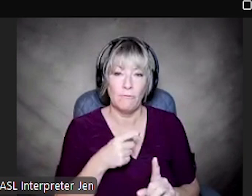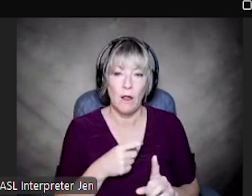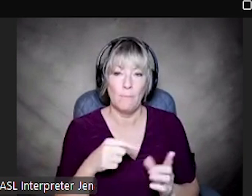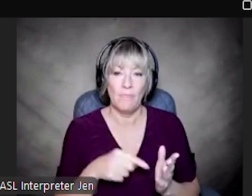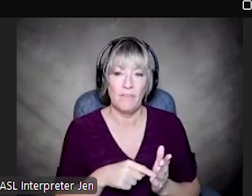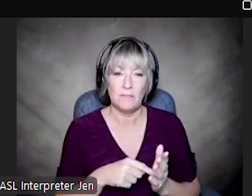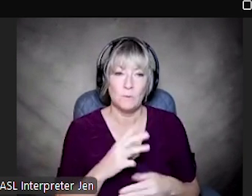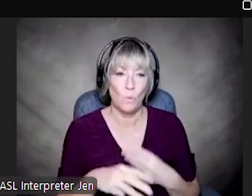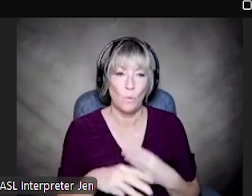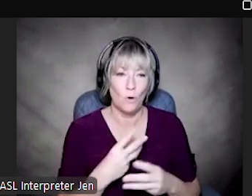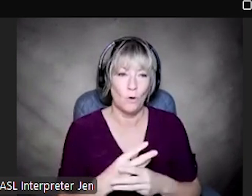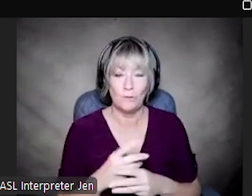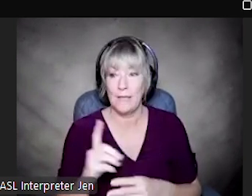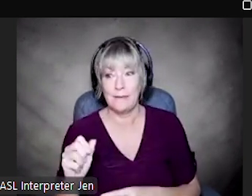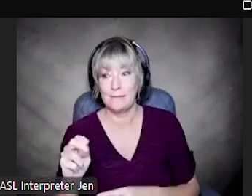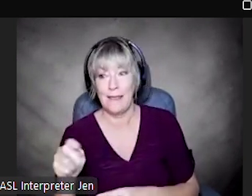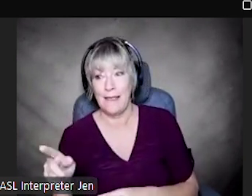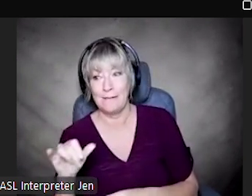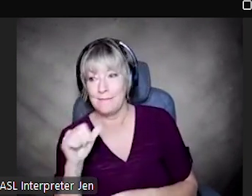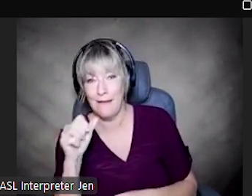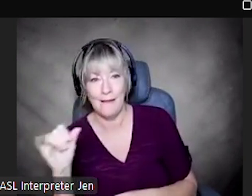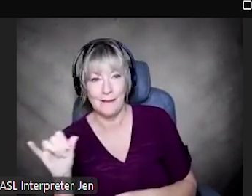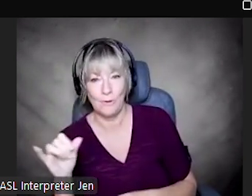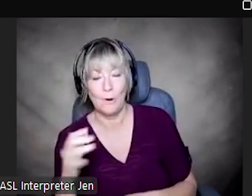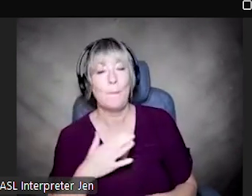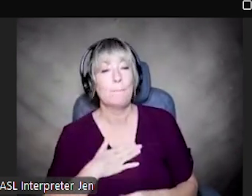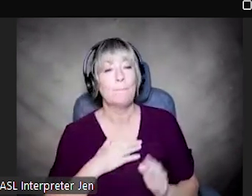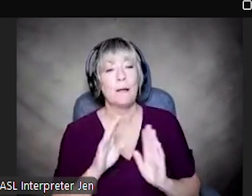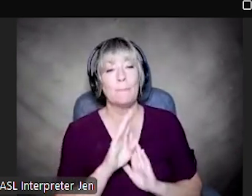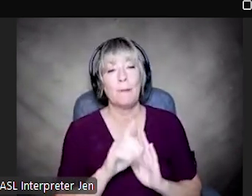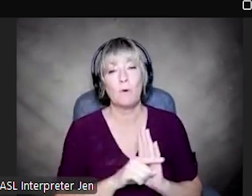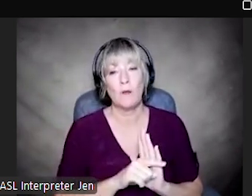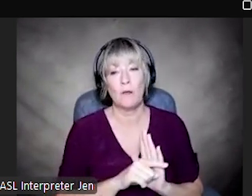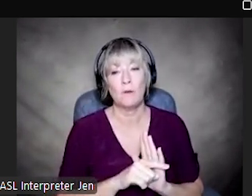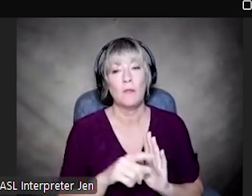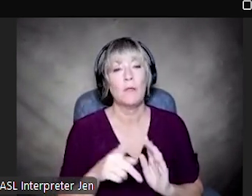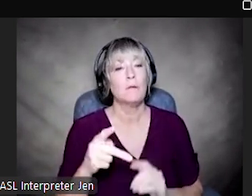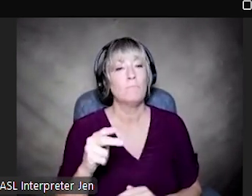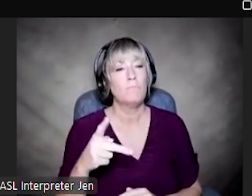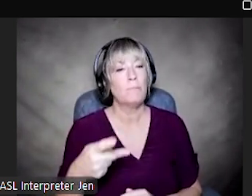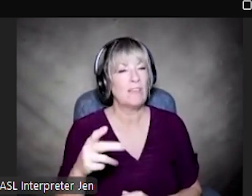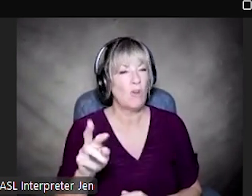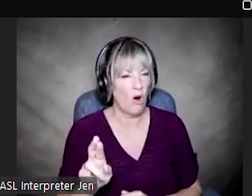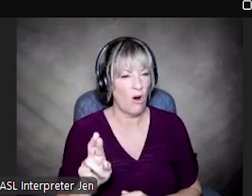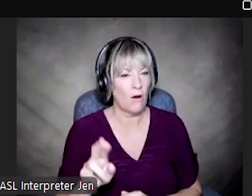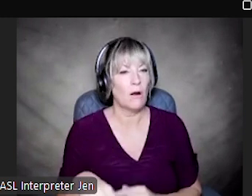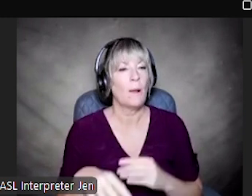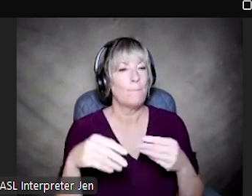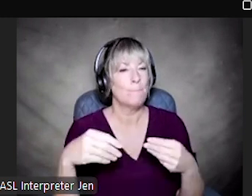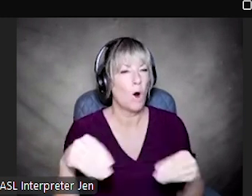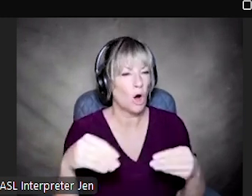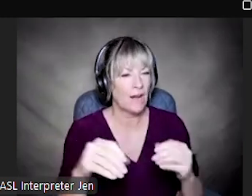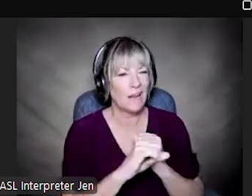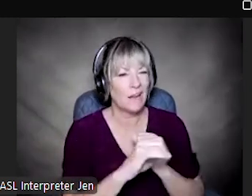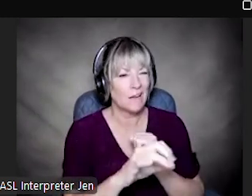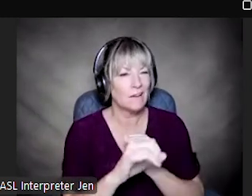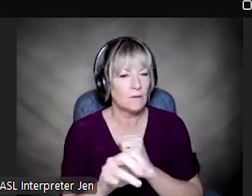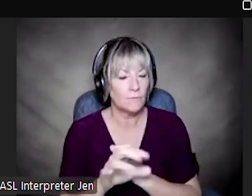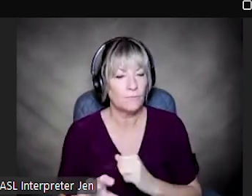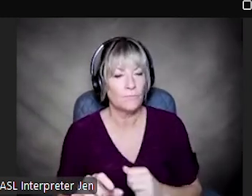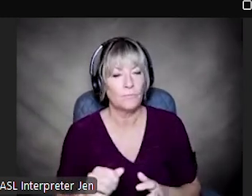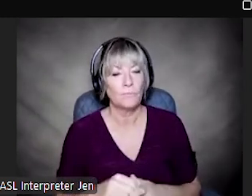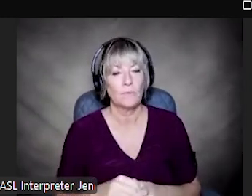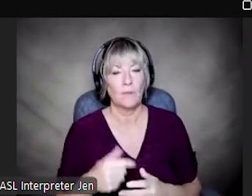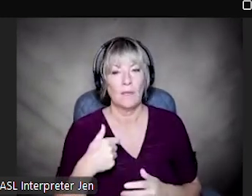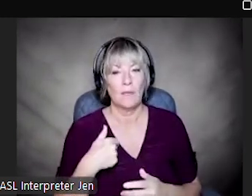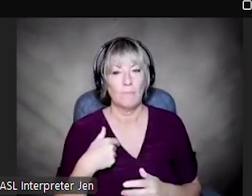this world, and neither does Dan. My background is in public relations and marketing. I actually